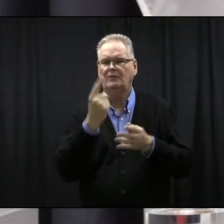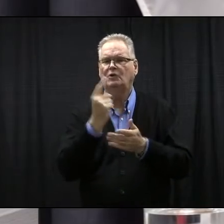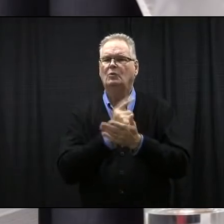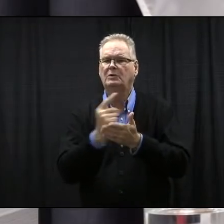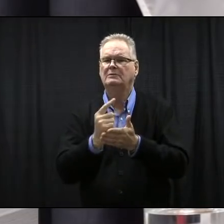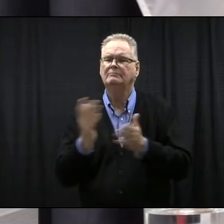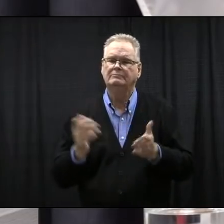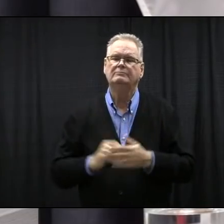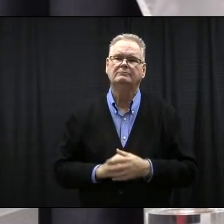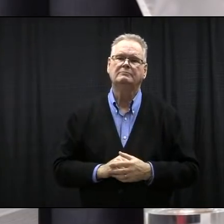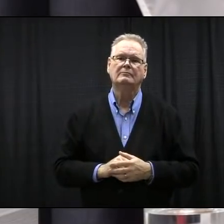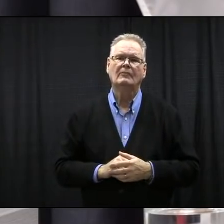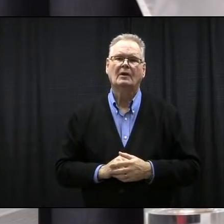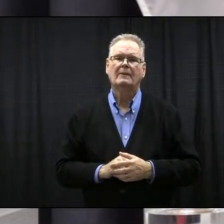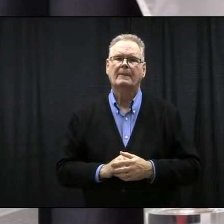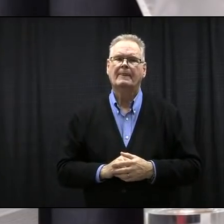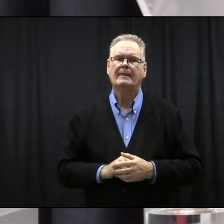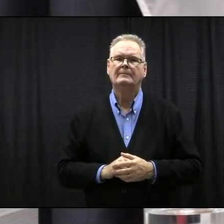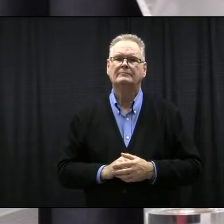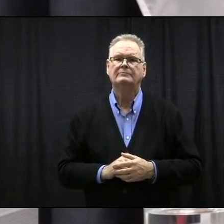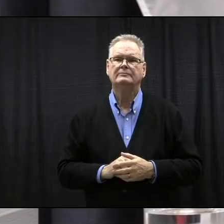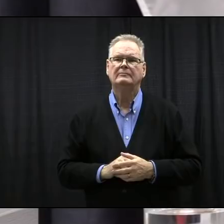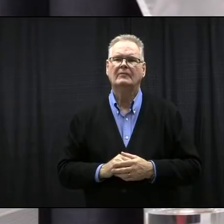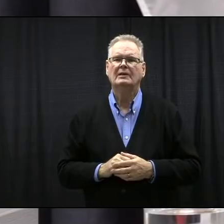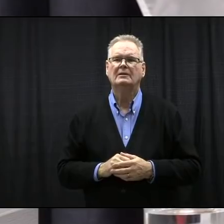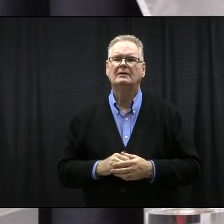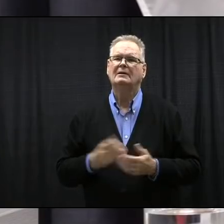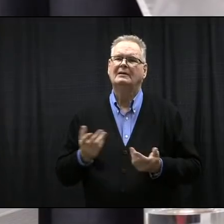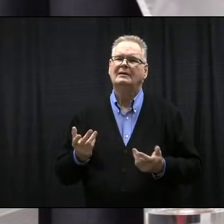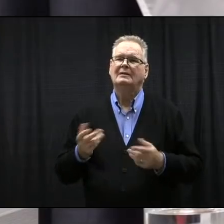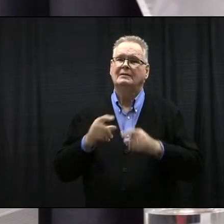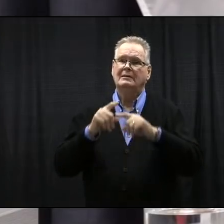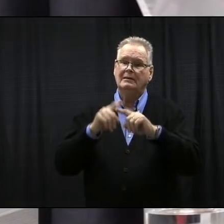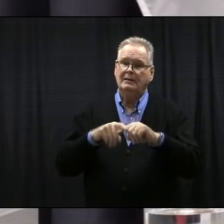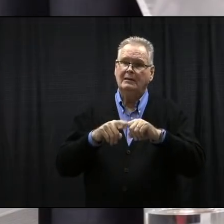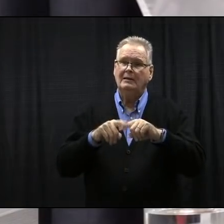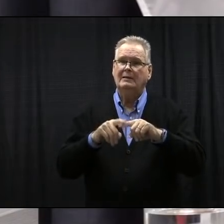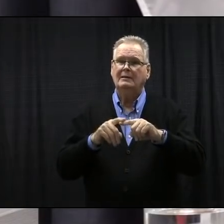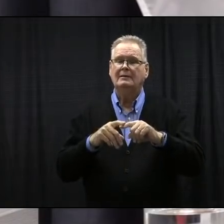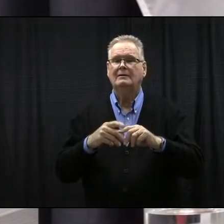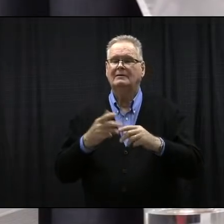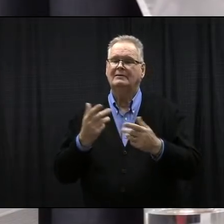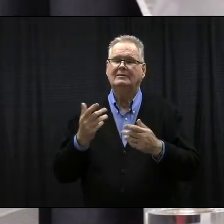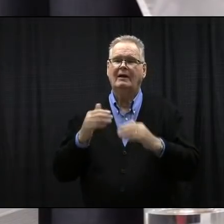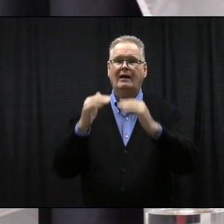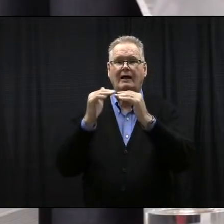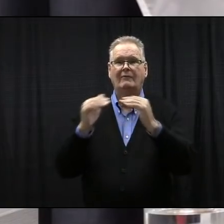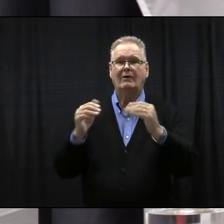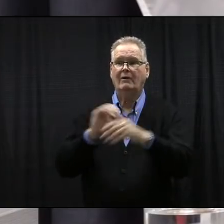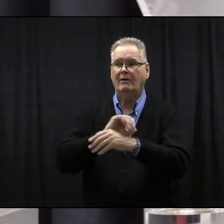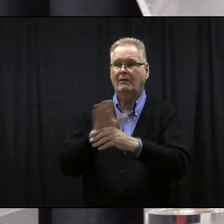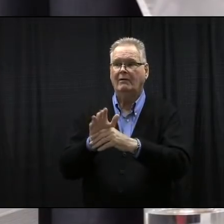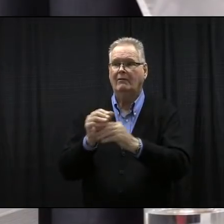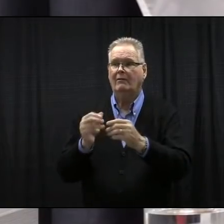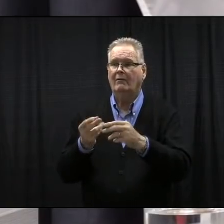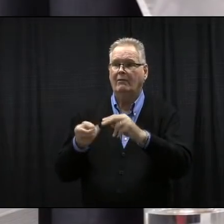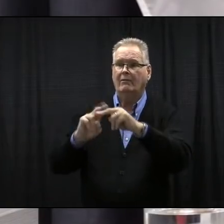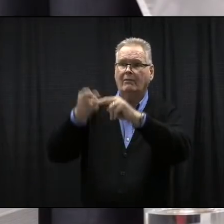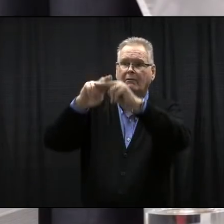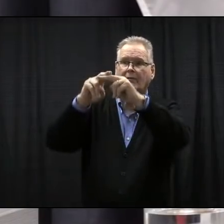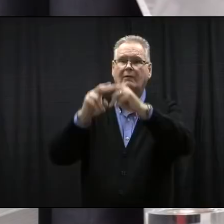area. I think under those circumstances, there may be conditions where using the vaccine passport could be